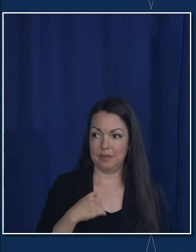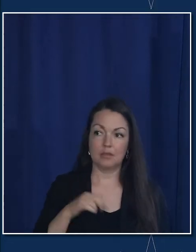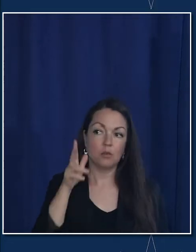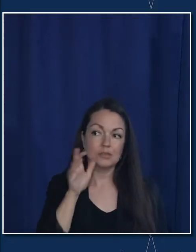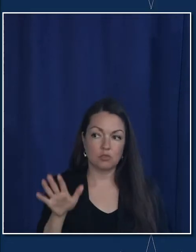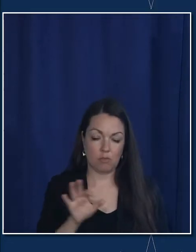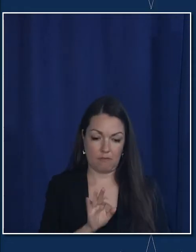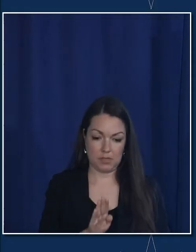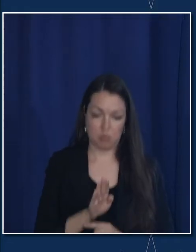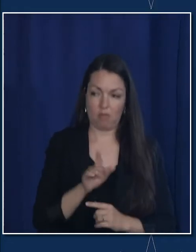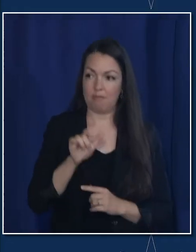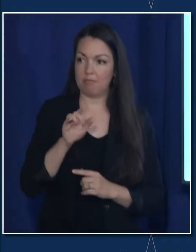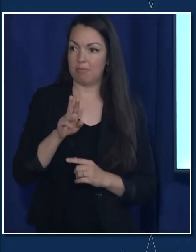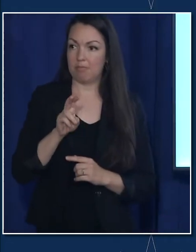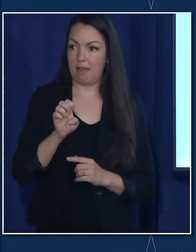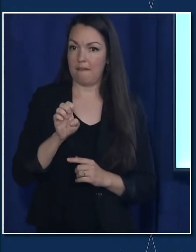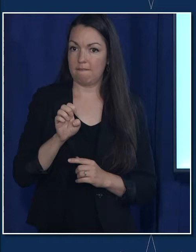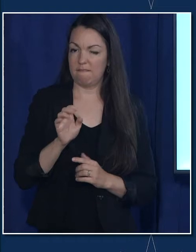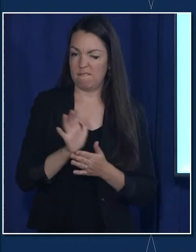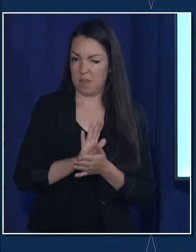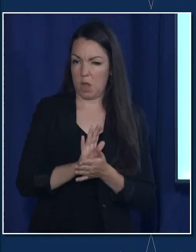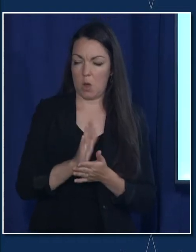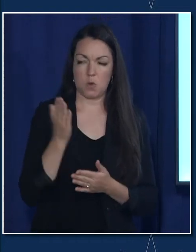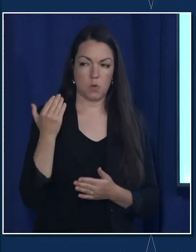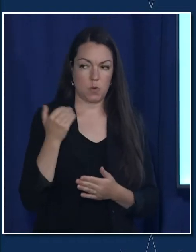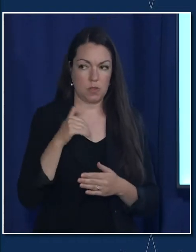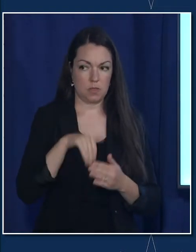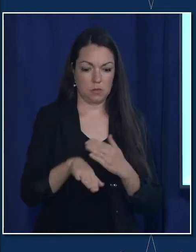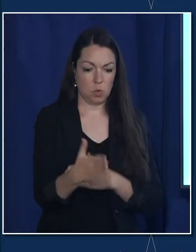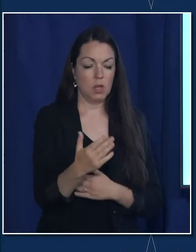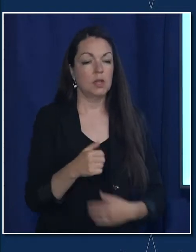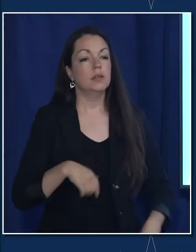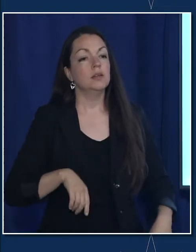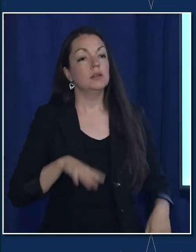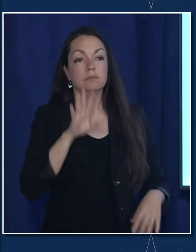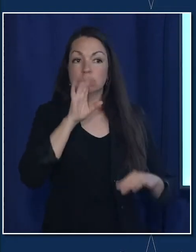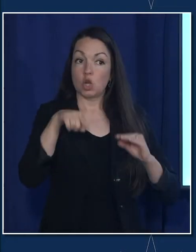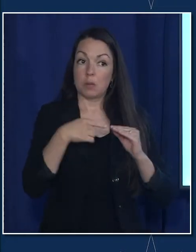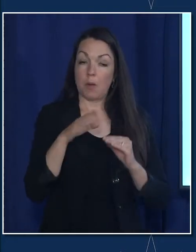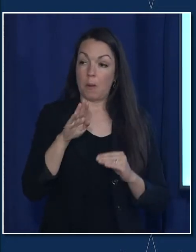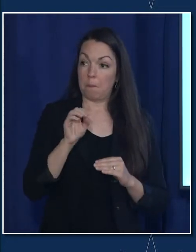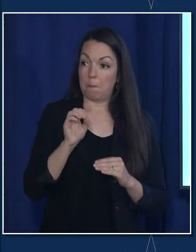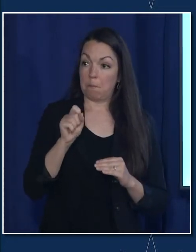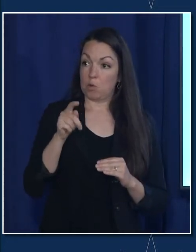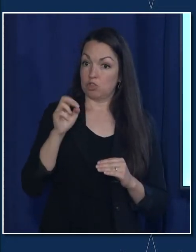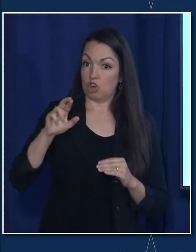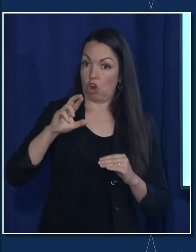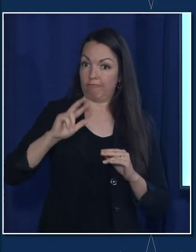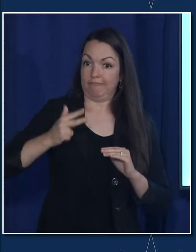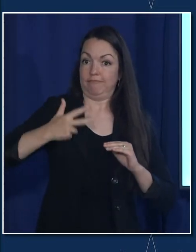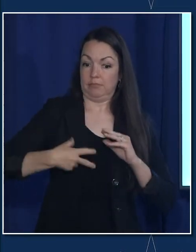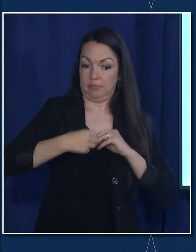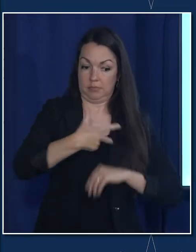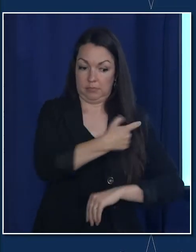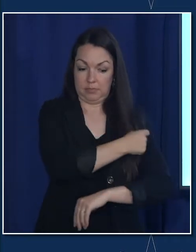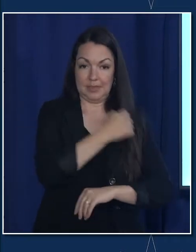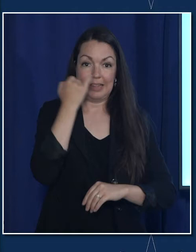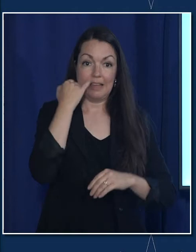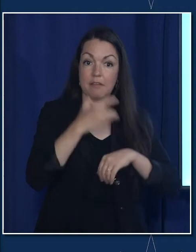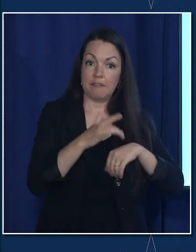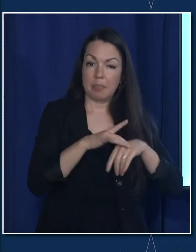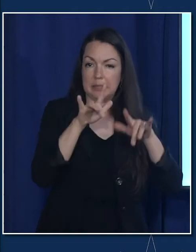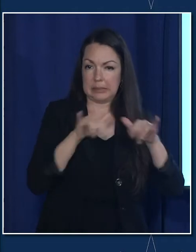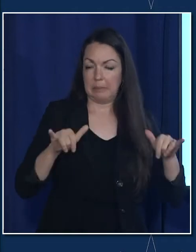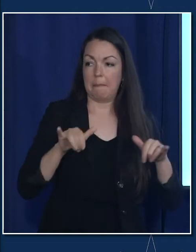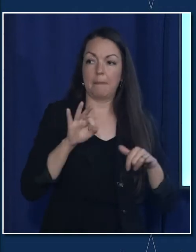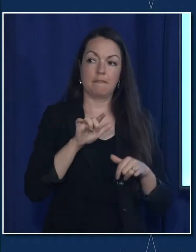earlier, and you were talking about getting the COVID booster once it is approved at the same time as the flu shot. Mm-hmm. But is there